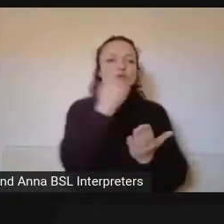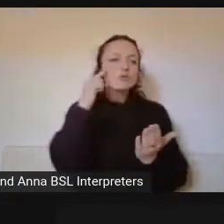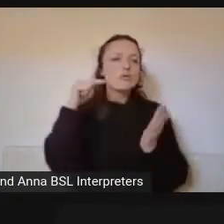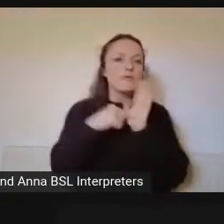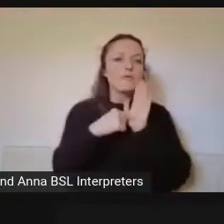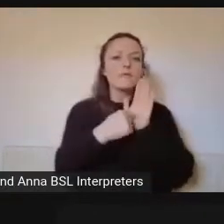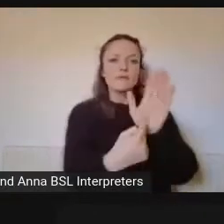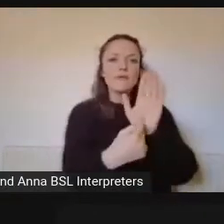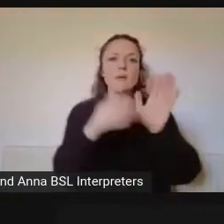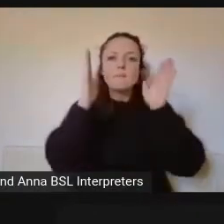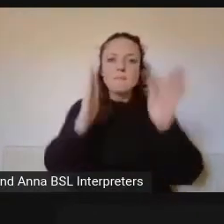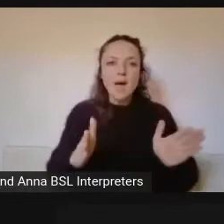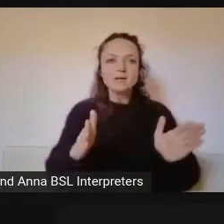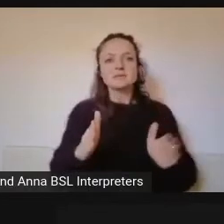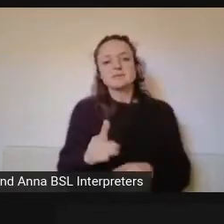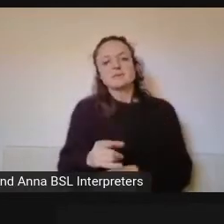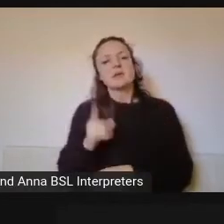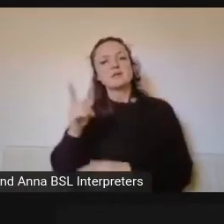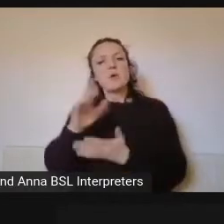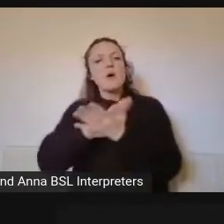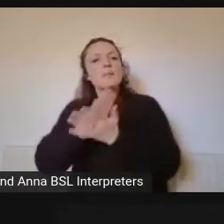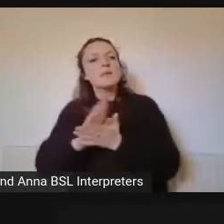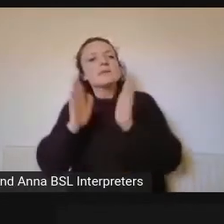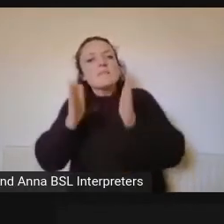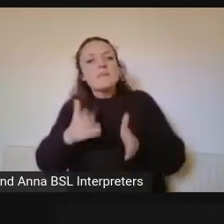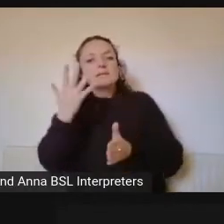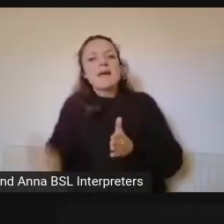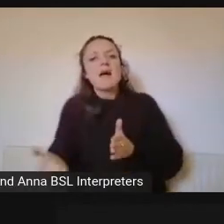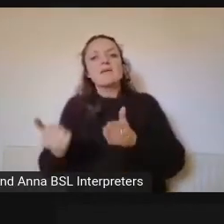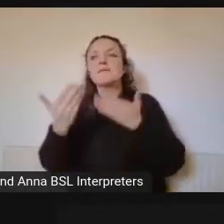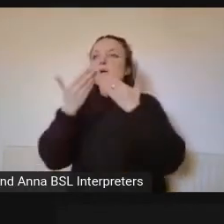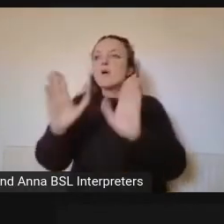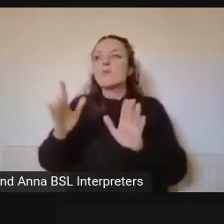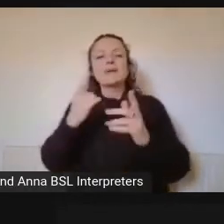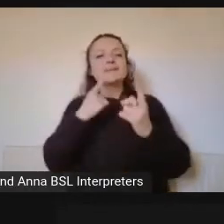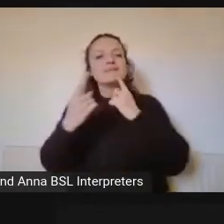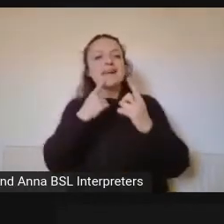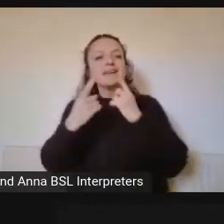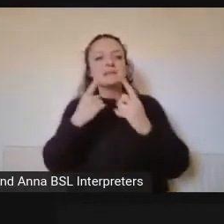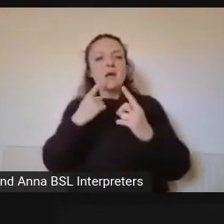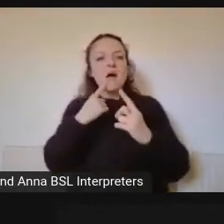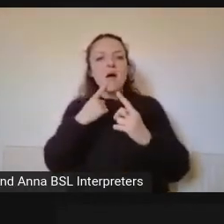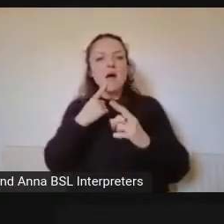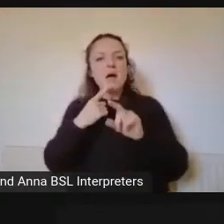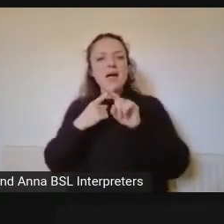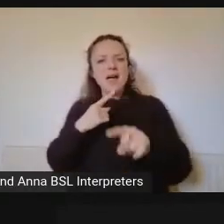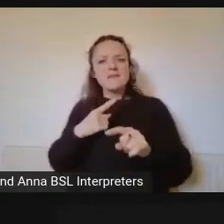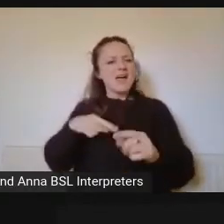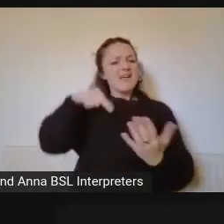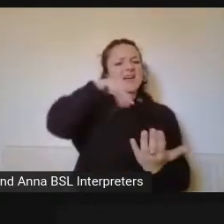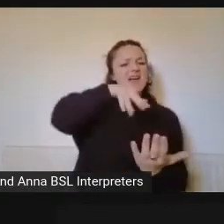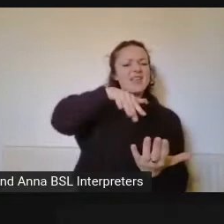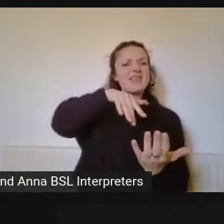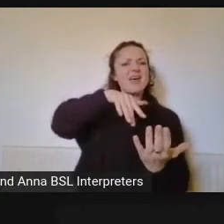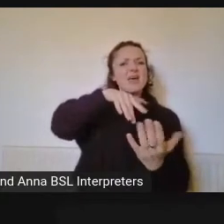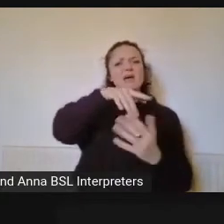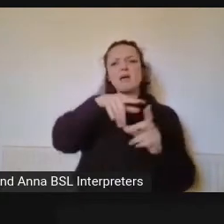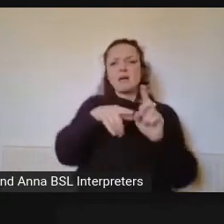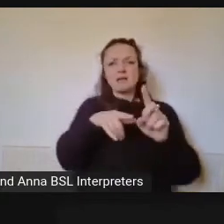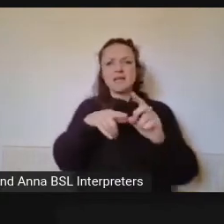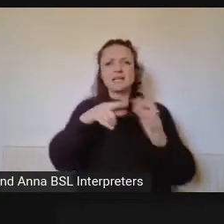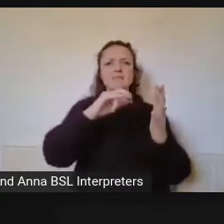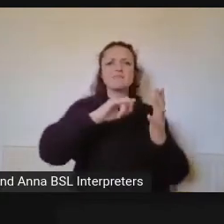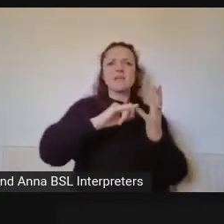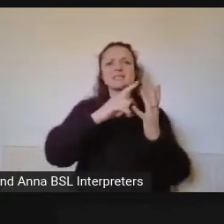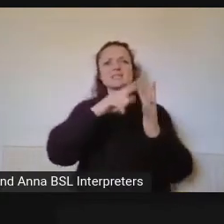start with open data, because if you've got data in a silo, it goes off really quickly and it's no longer useful. It has a limited shelf life. By